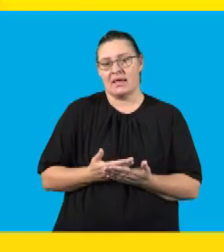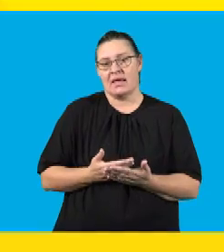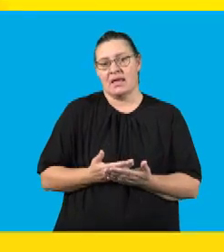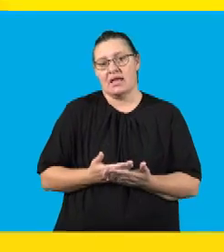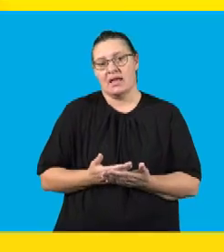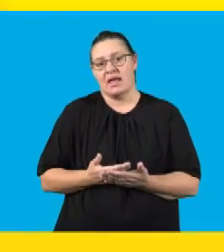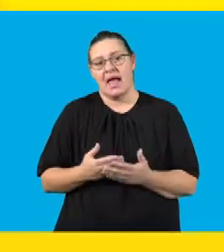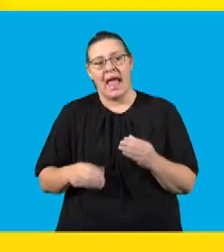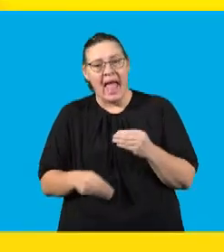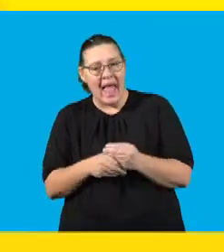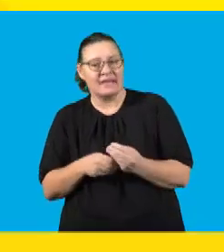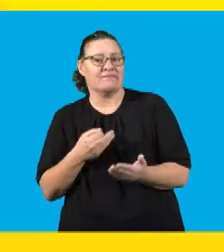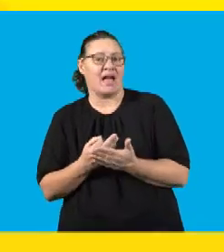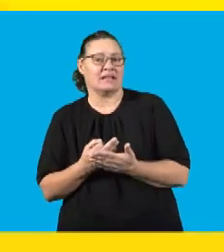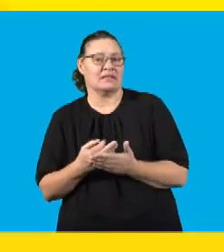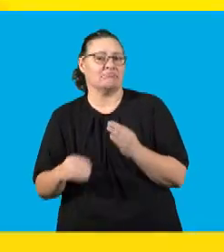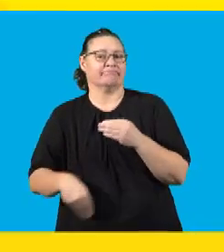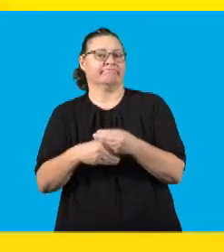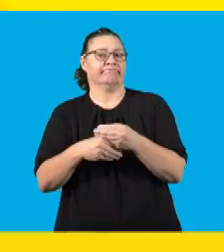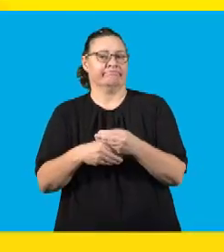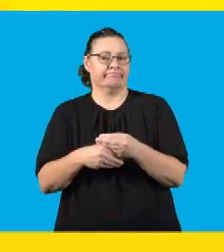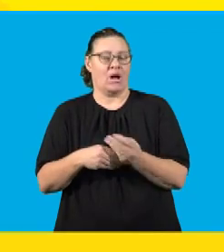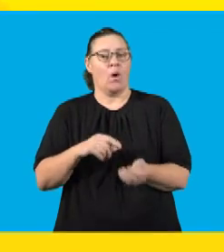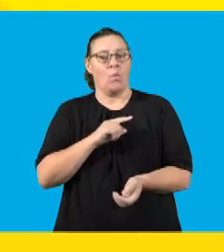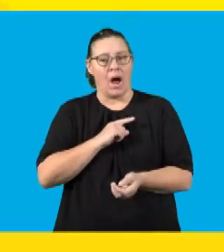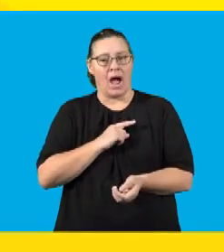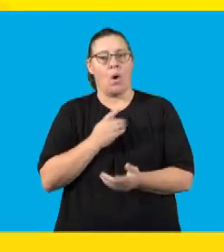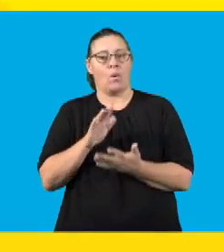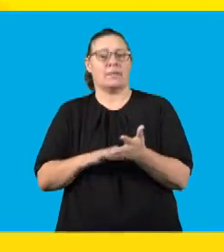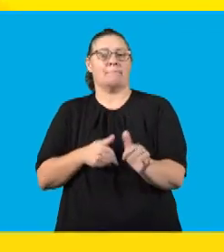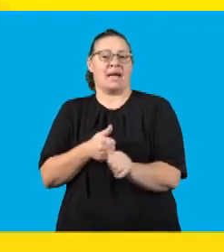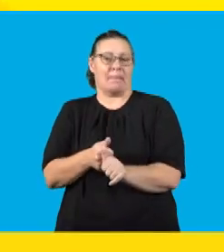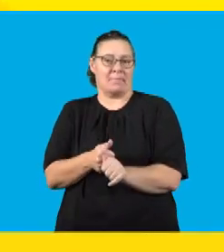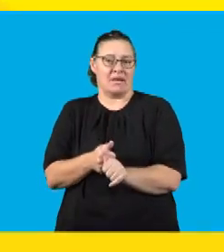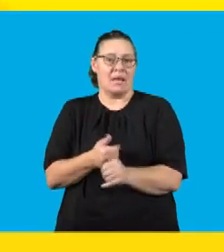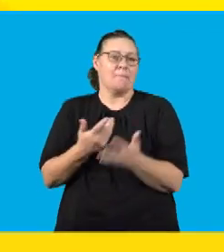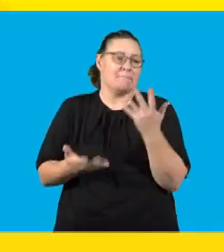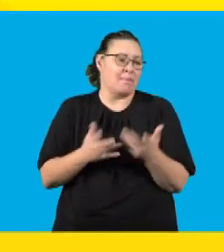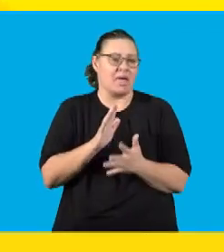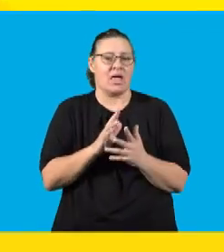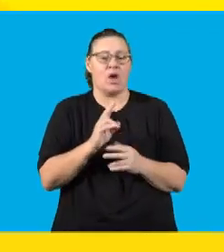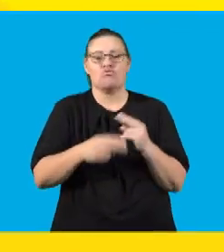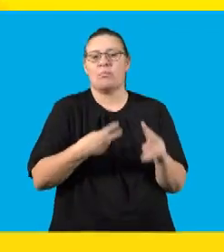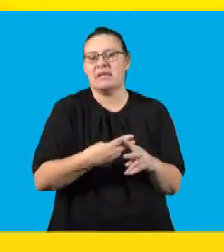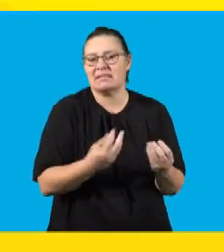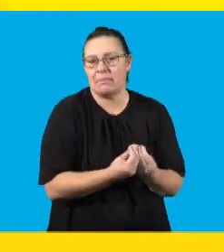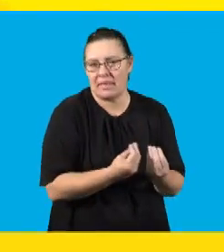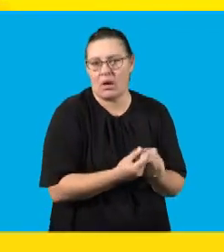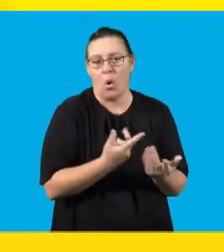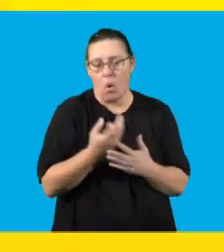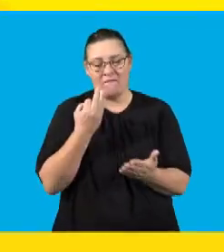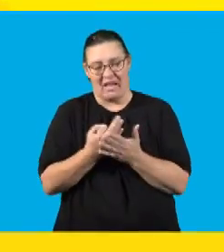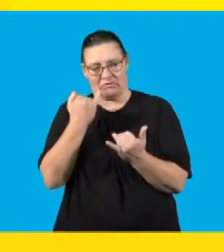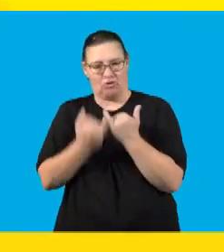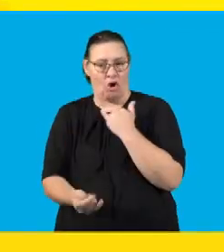might add an extra fact because you want a backup, just in case you repeated something or one